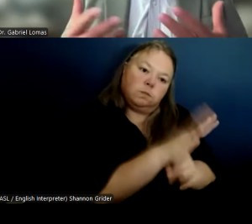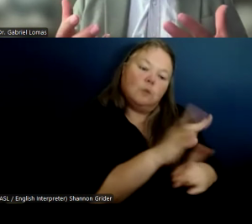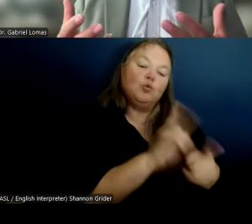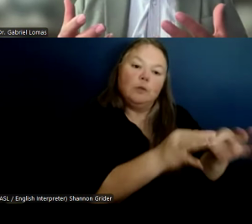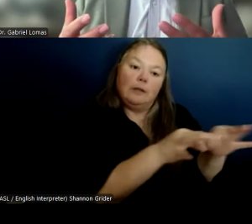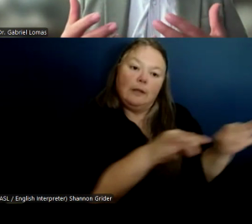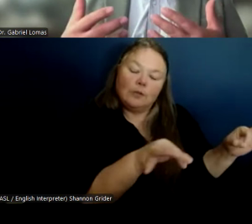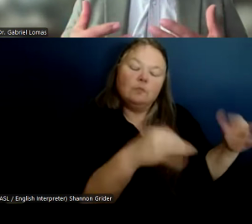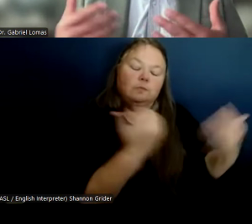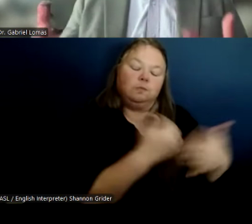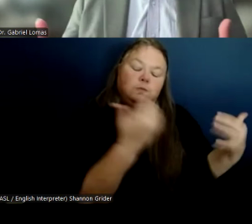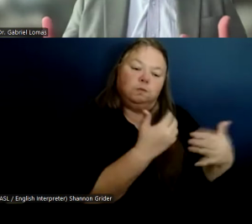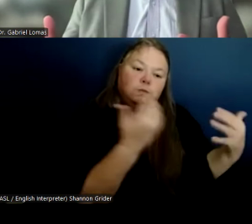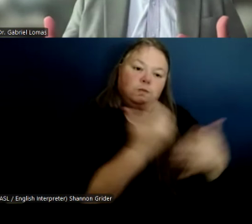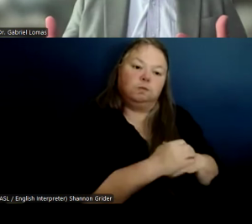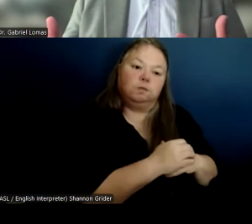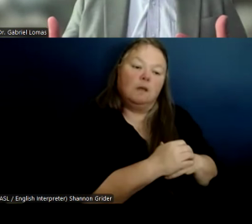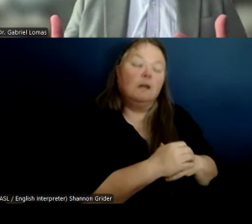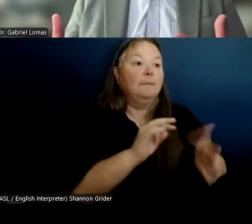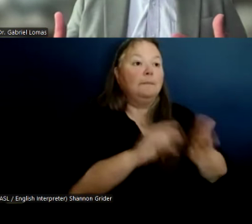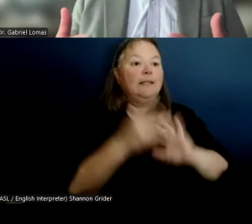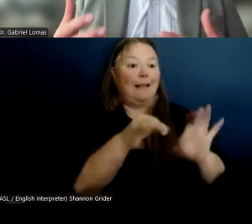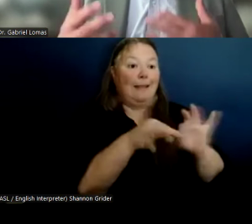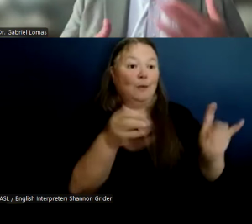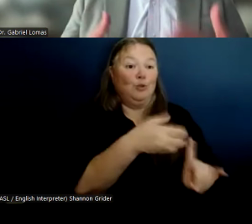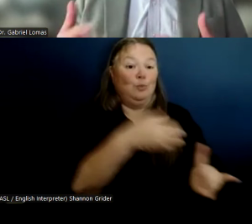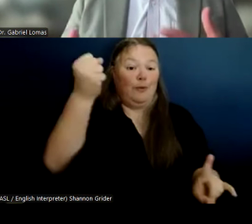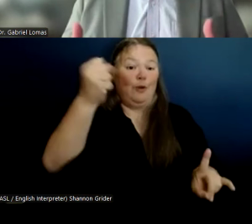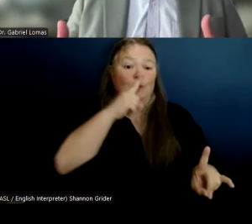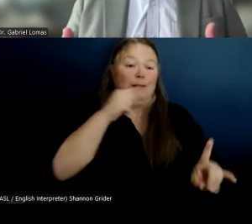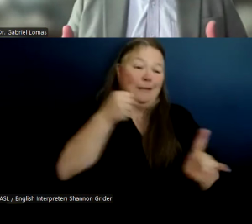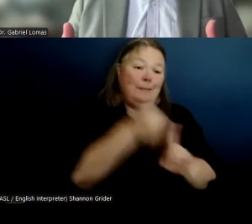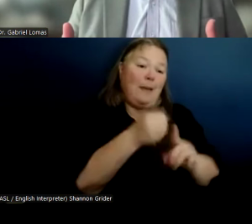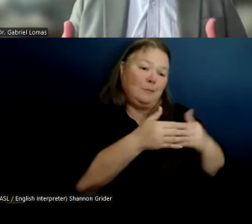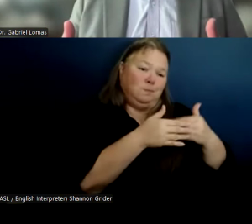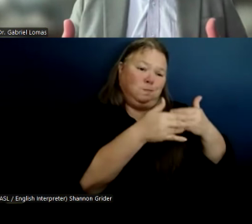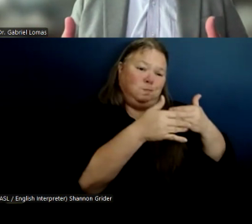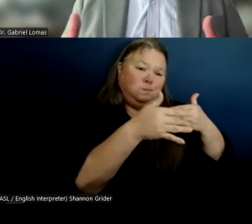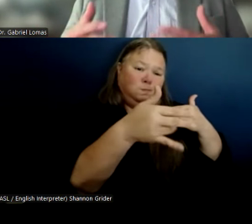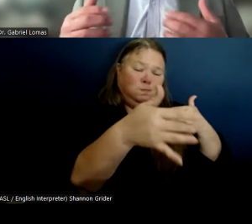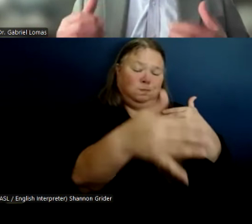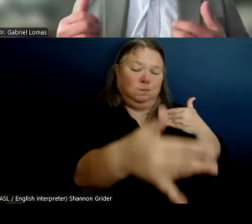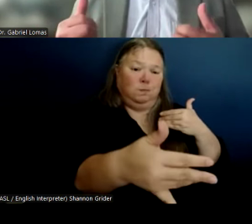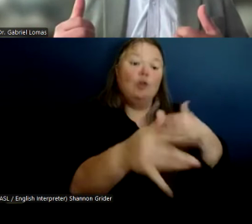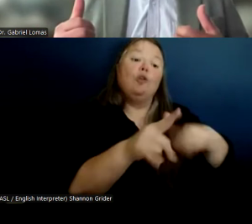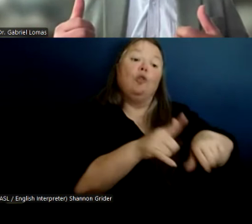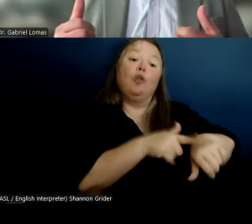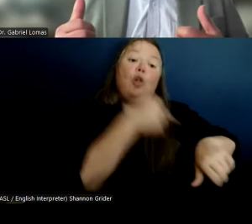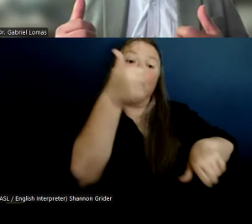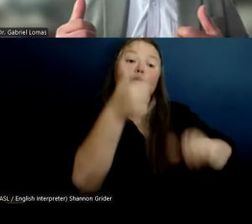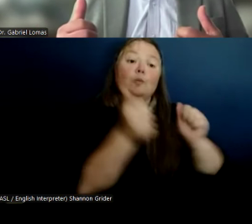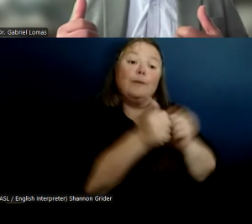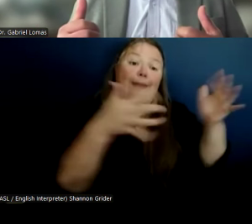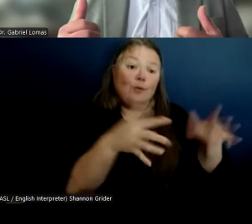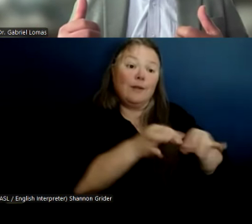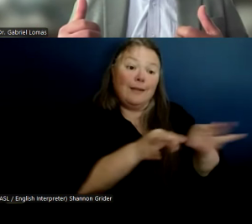language deprivation really hurts their ability to function as they grow. The longer a person is deprived of language, the more challenging it is for